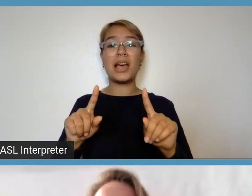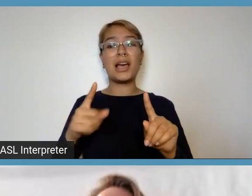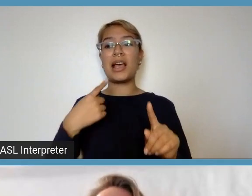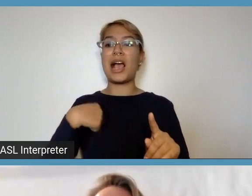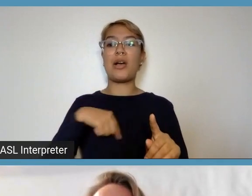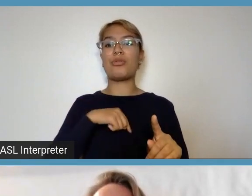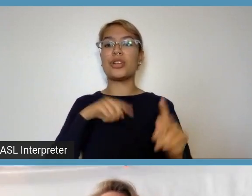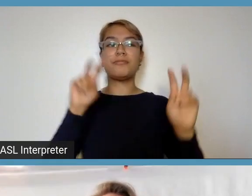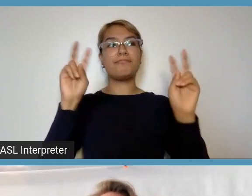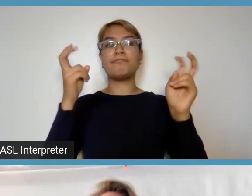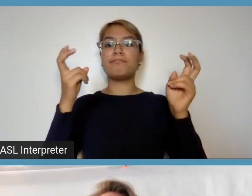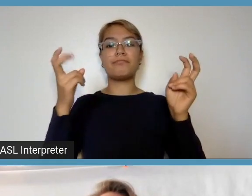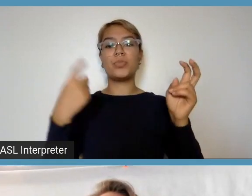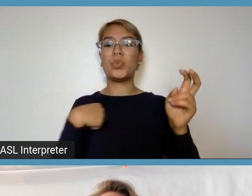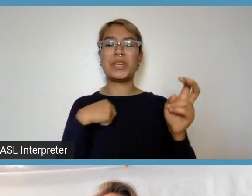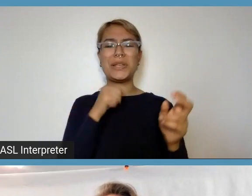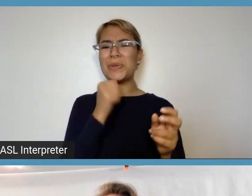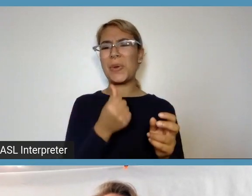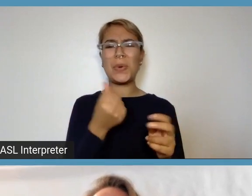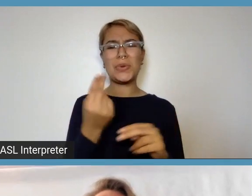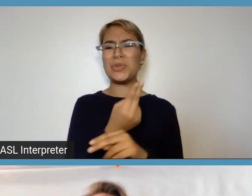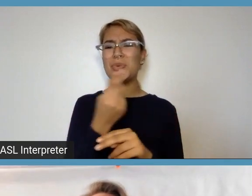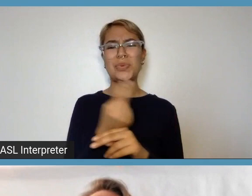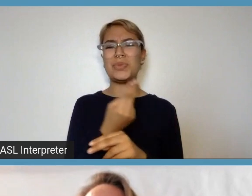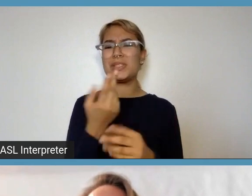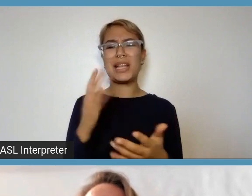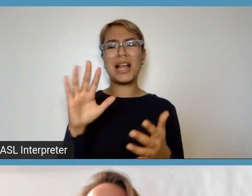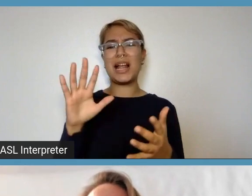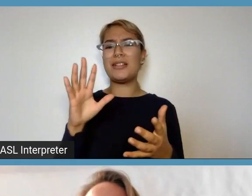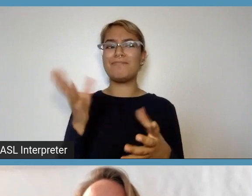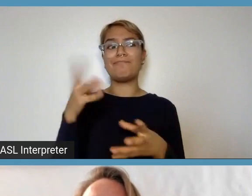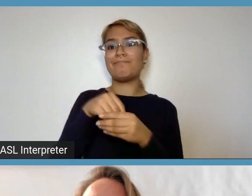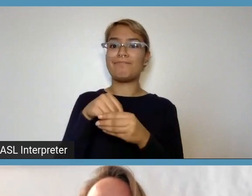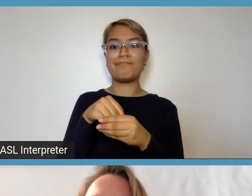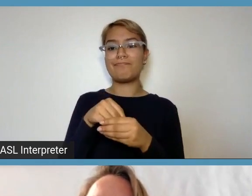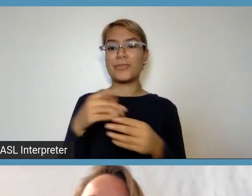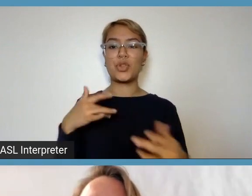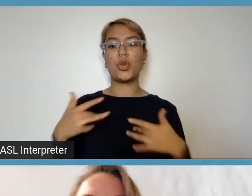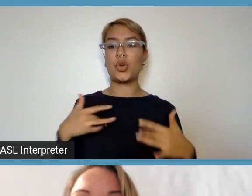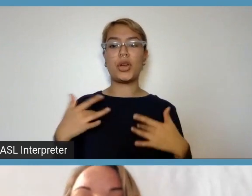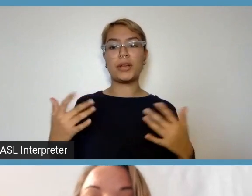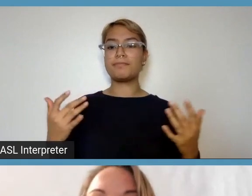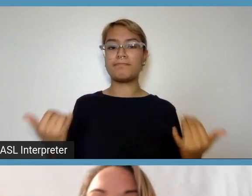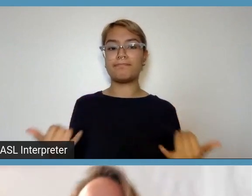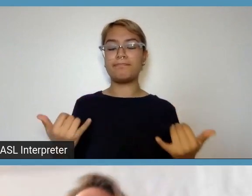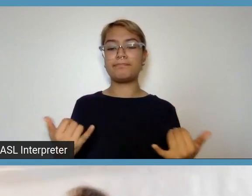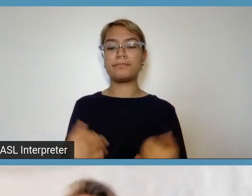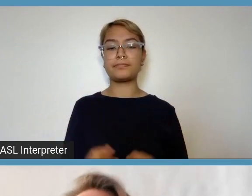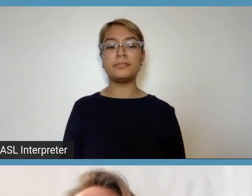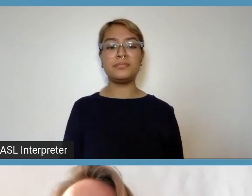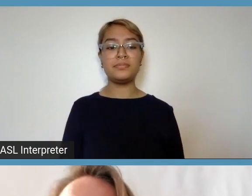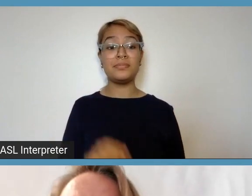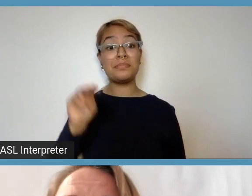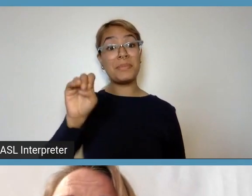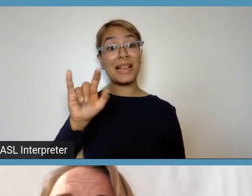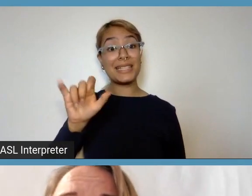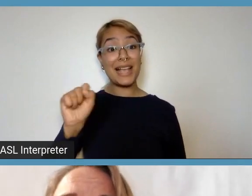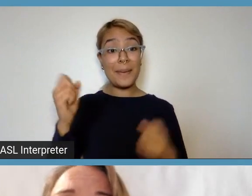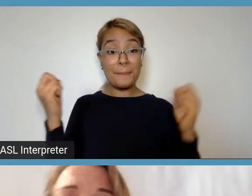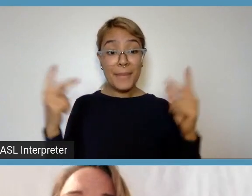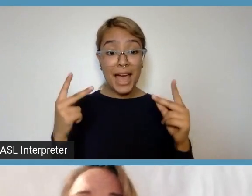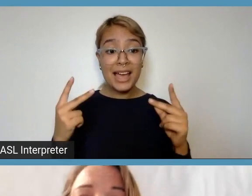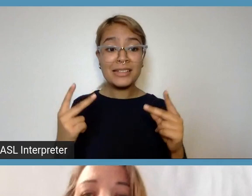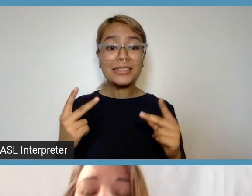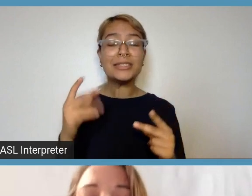is that we don't do that much with current events. Okay. Melissa, you're back. Yeah.